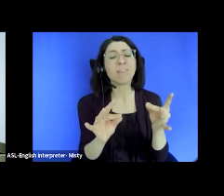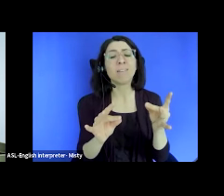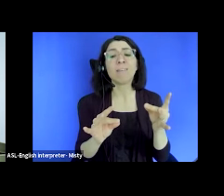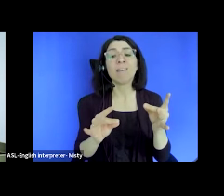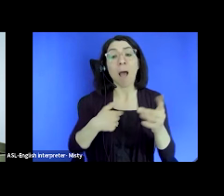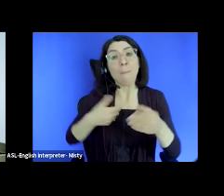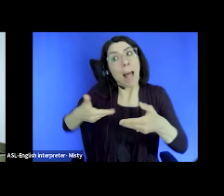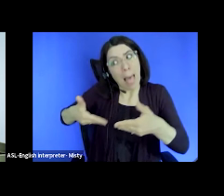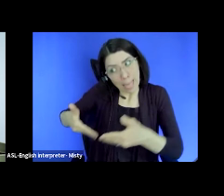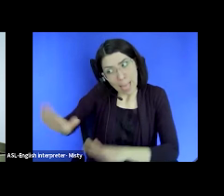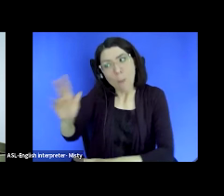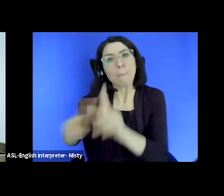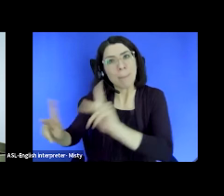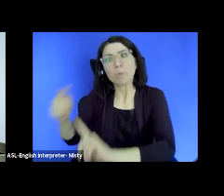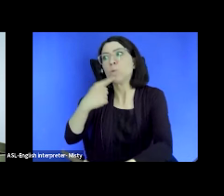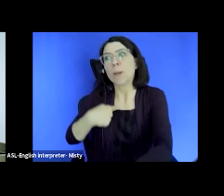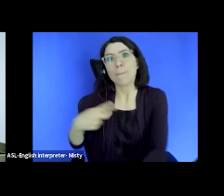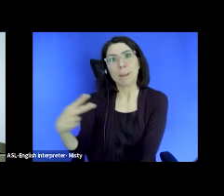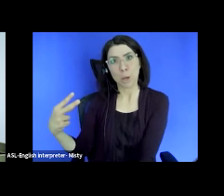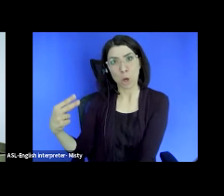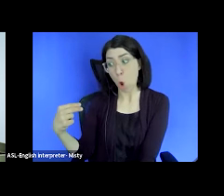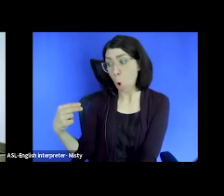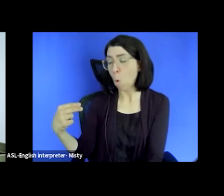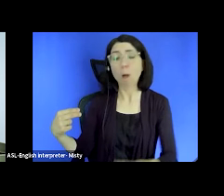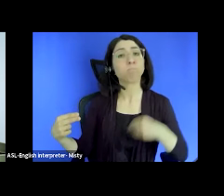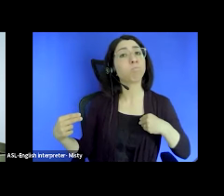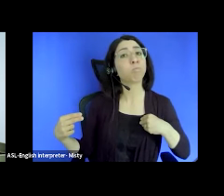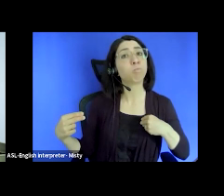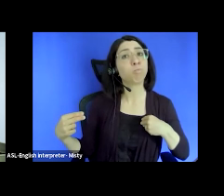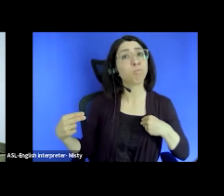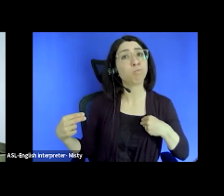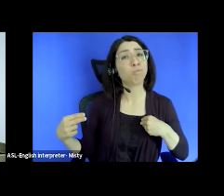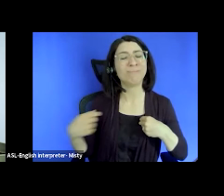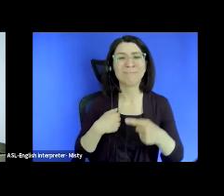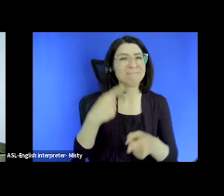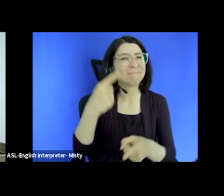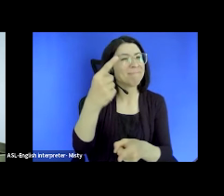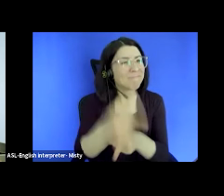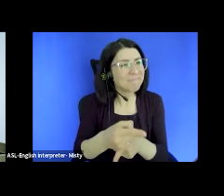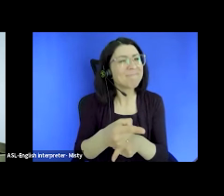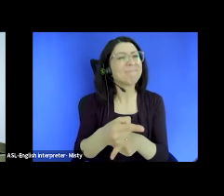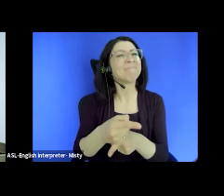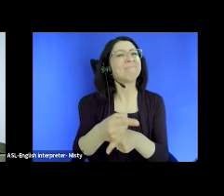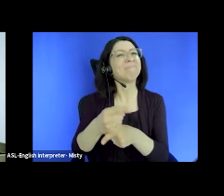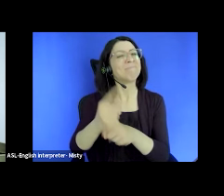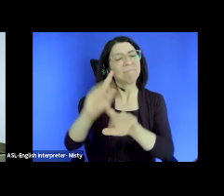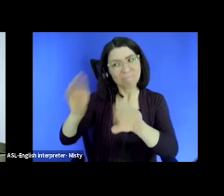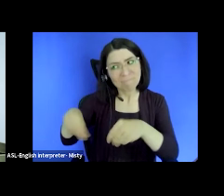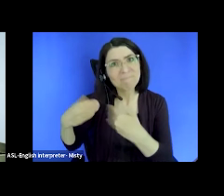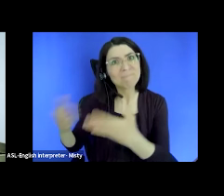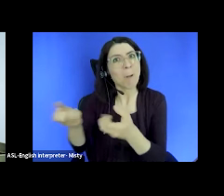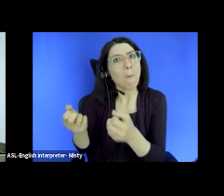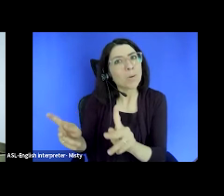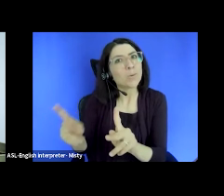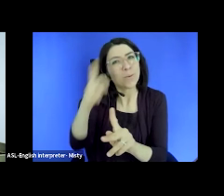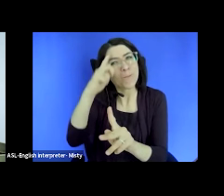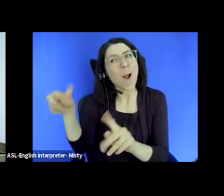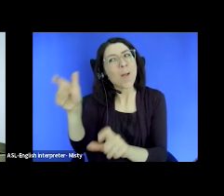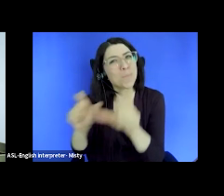is. Yeah. So the idea is that we practice what we preach, right? So we want to create that environment or that space that